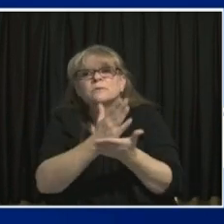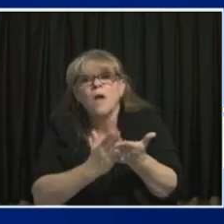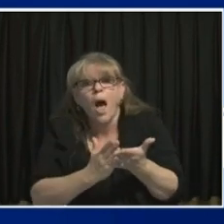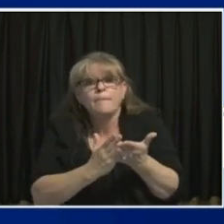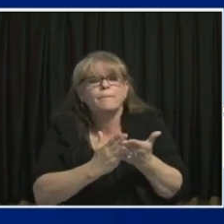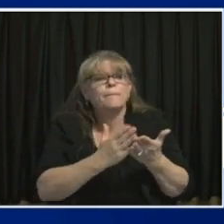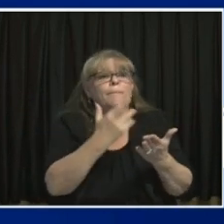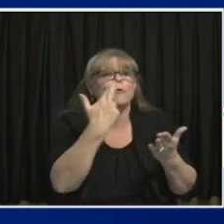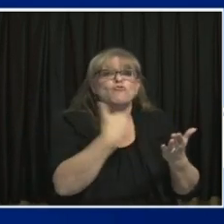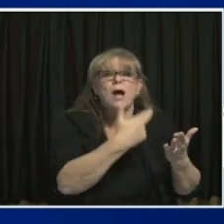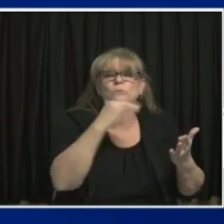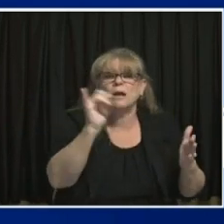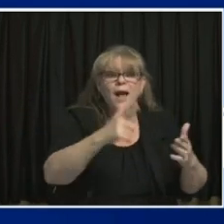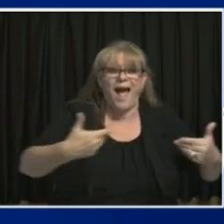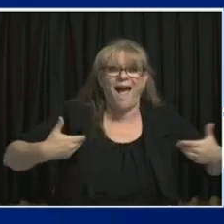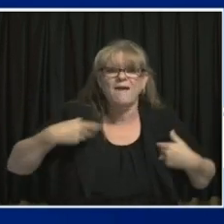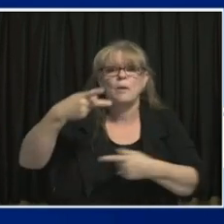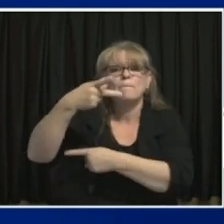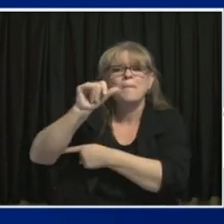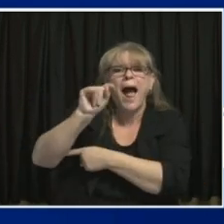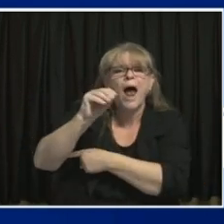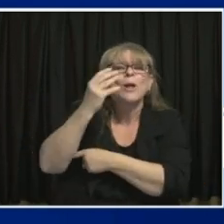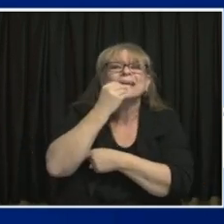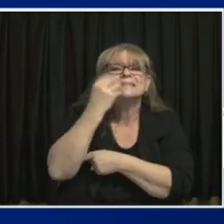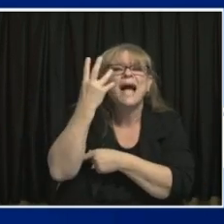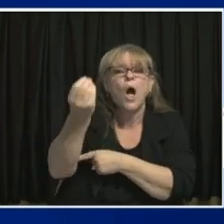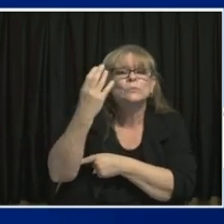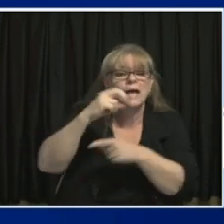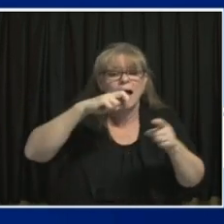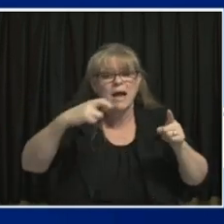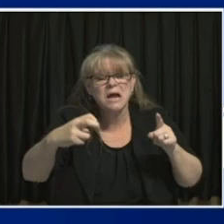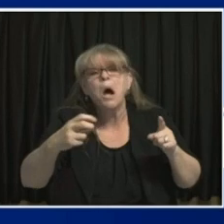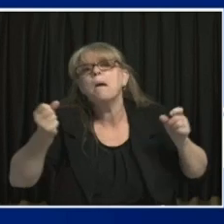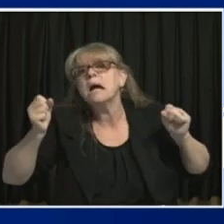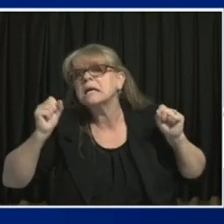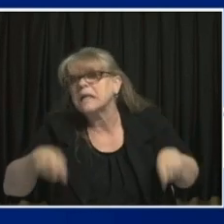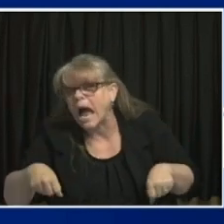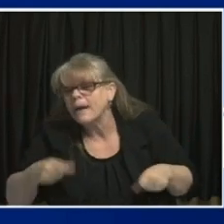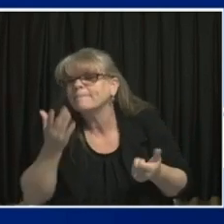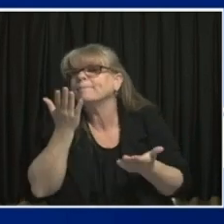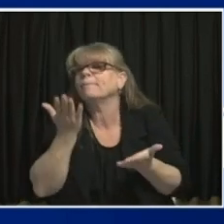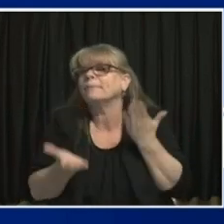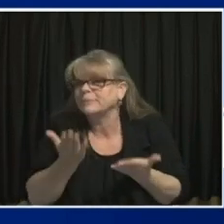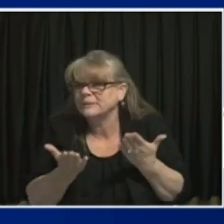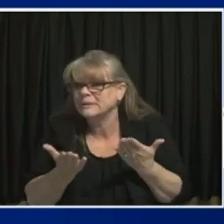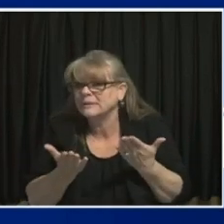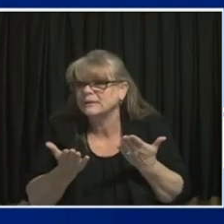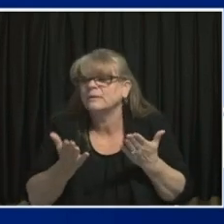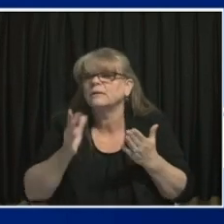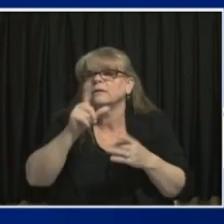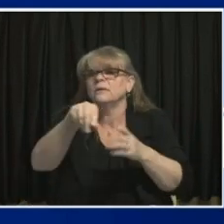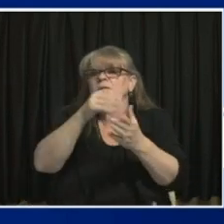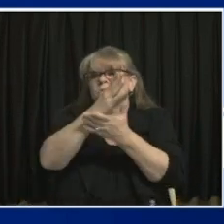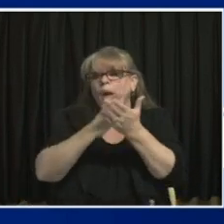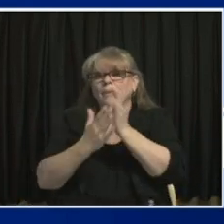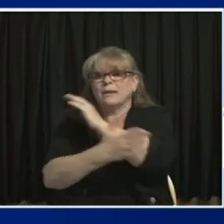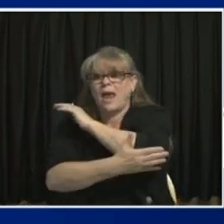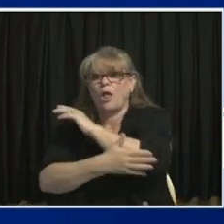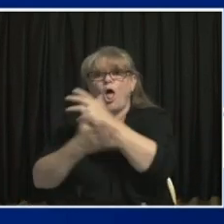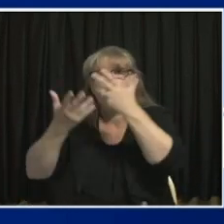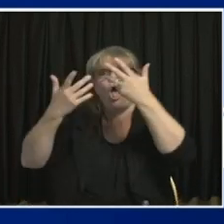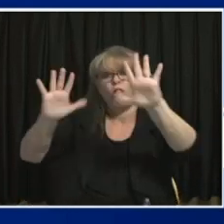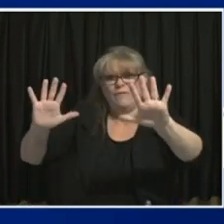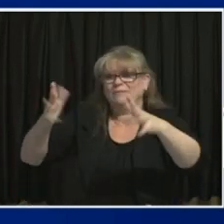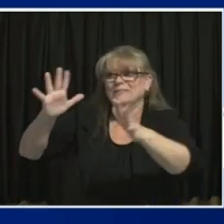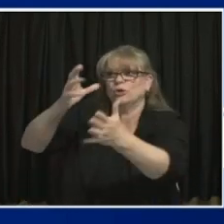Colorado and Mesa County. I think there's a couple other smaller counties that have what we call variance requests in, that the restaurants are going to open soon. They have